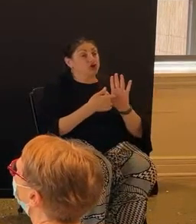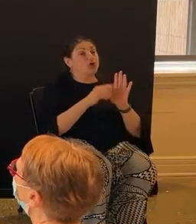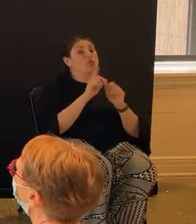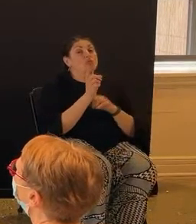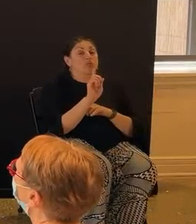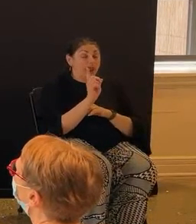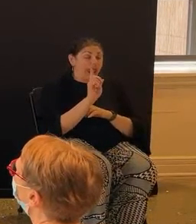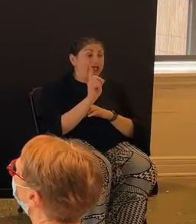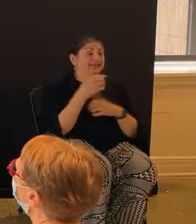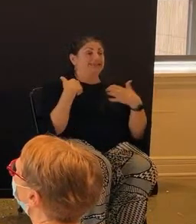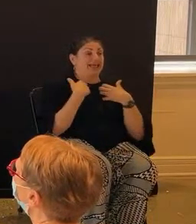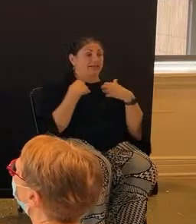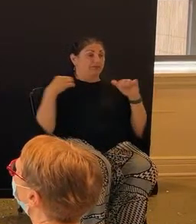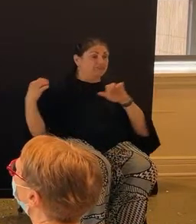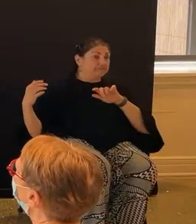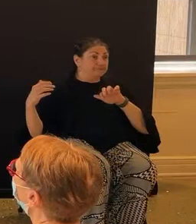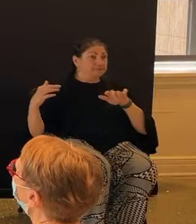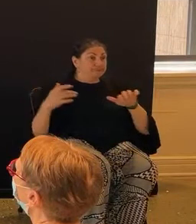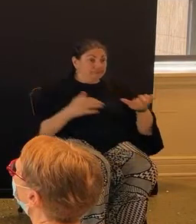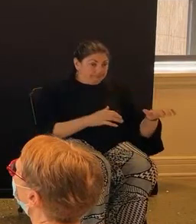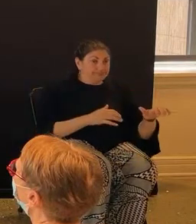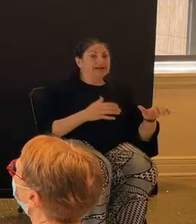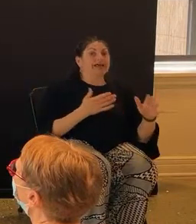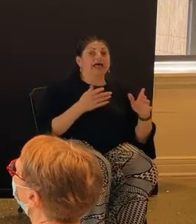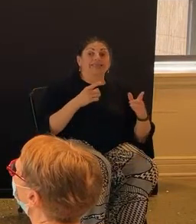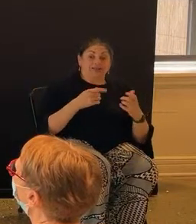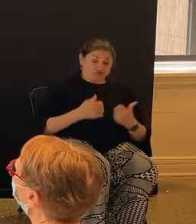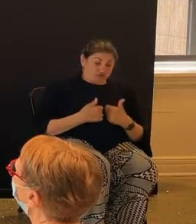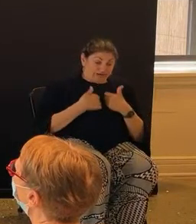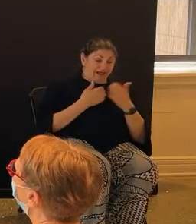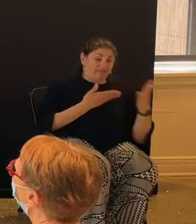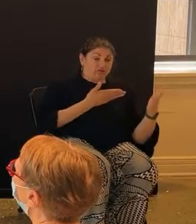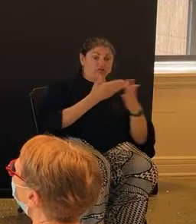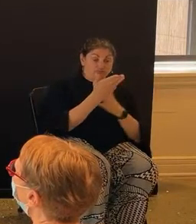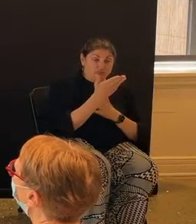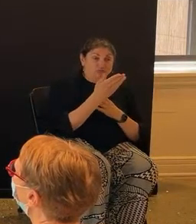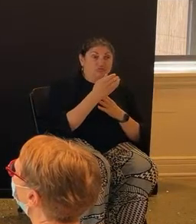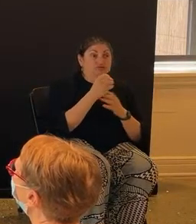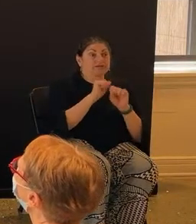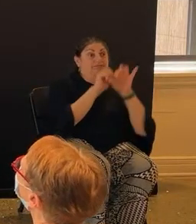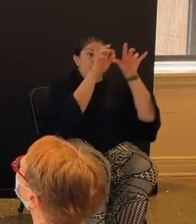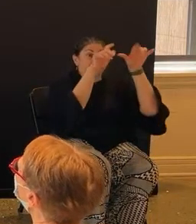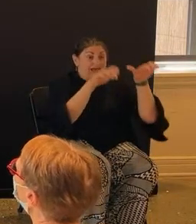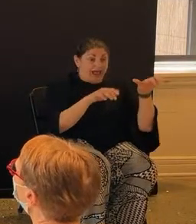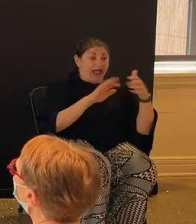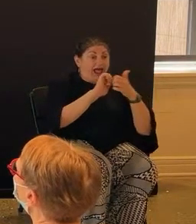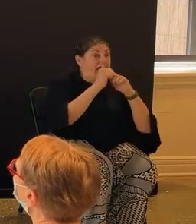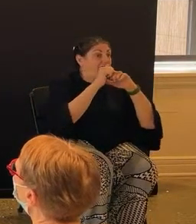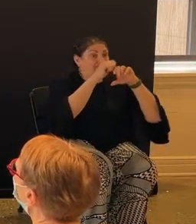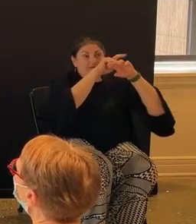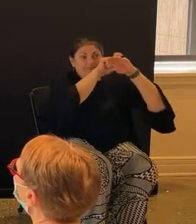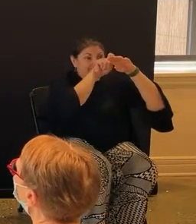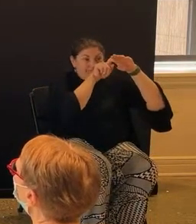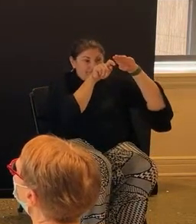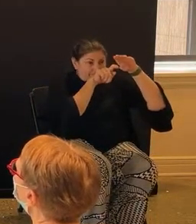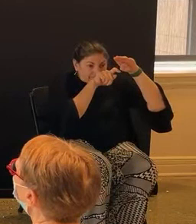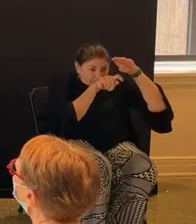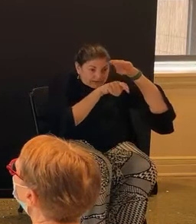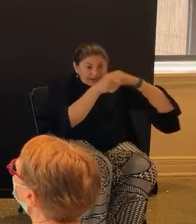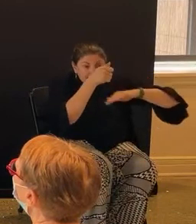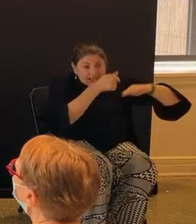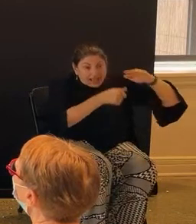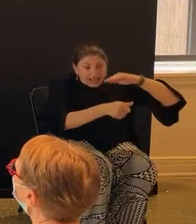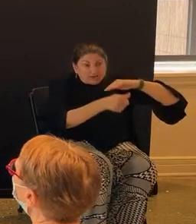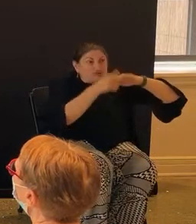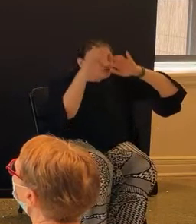were, plants soon followed. They had managed to survive the eruption by being in their tunnels under the snow,